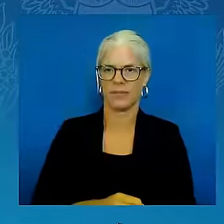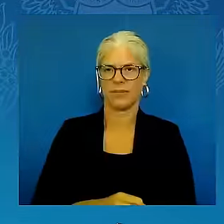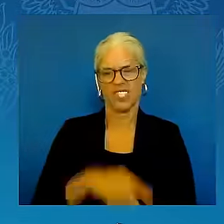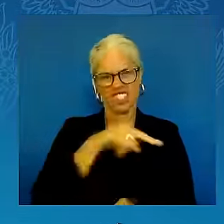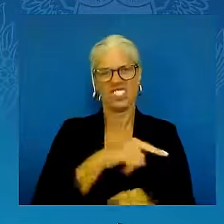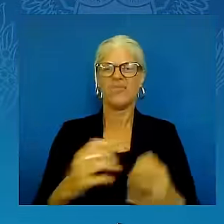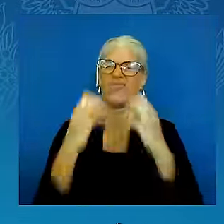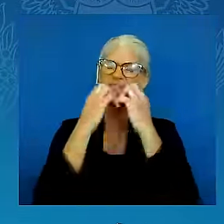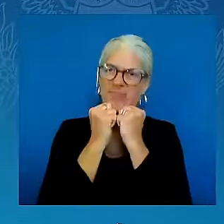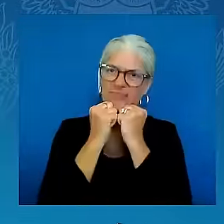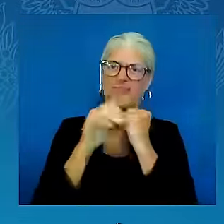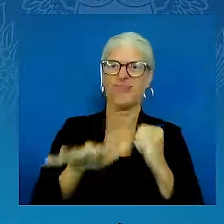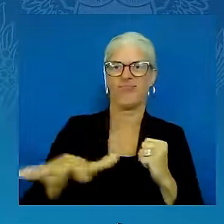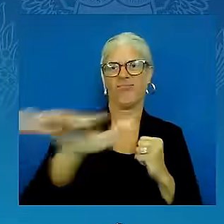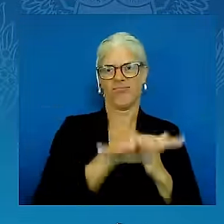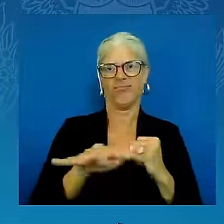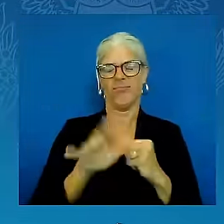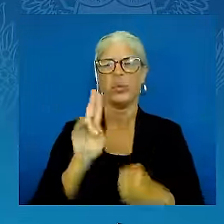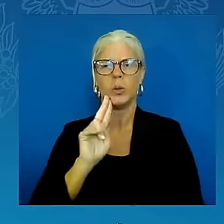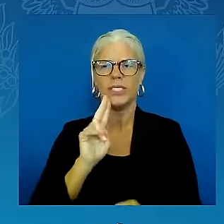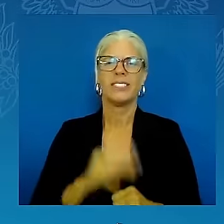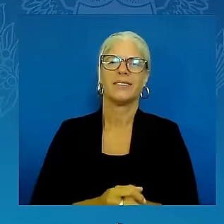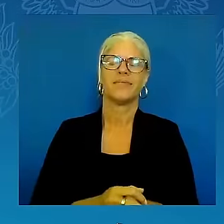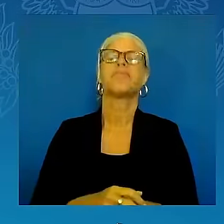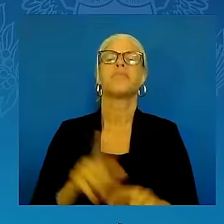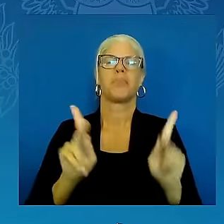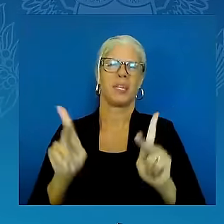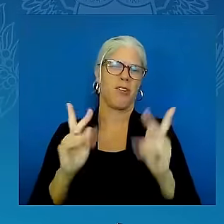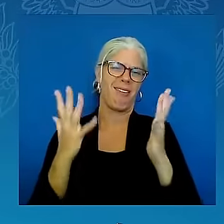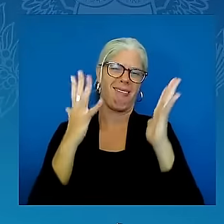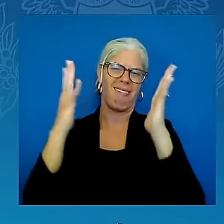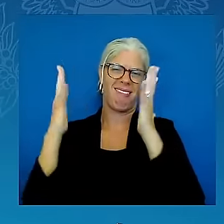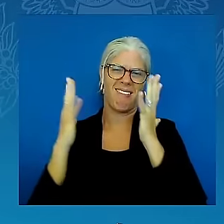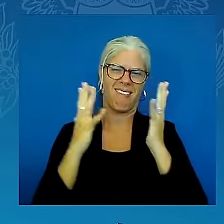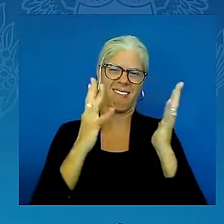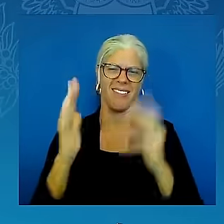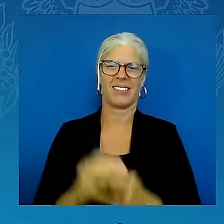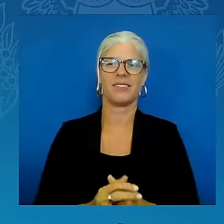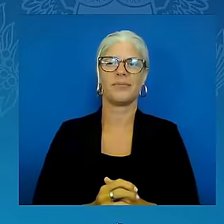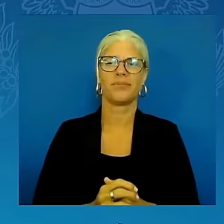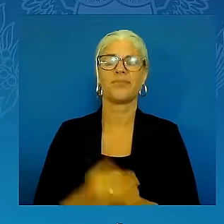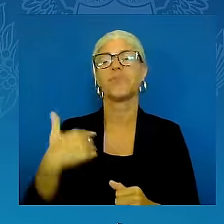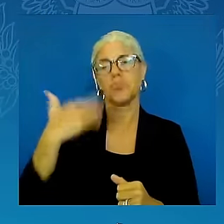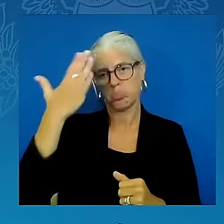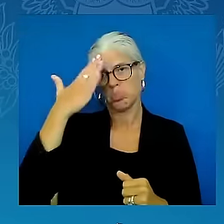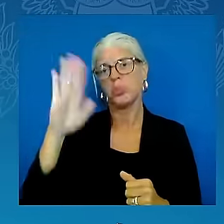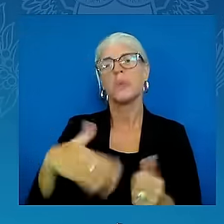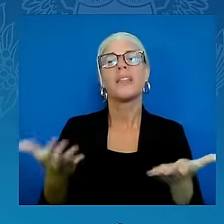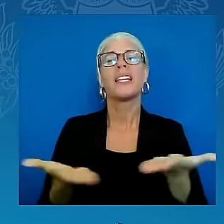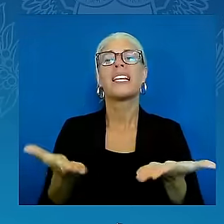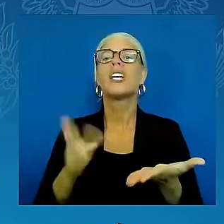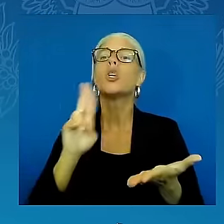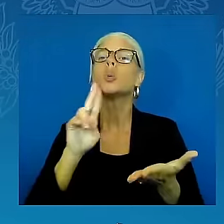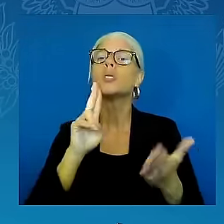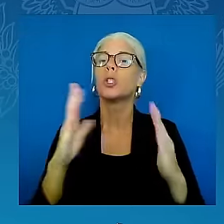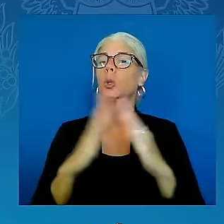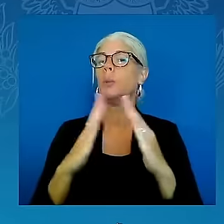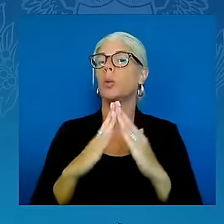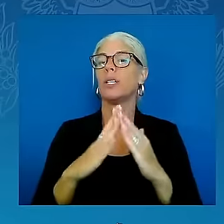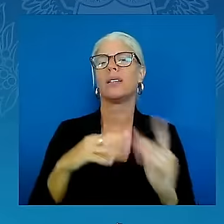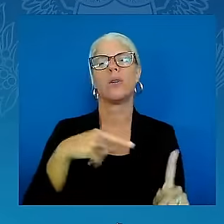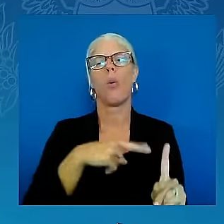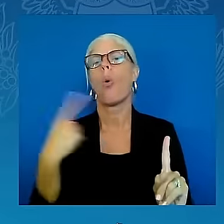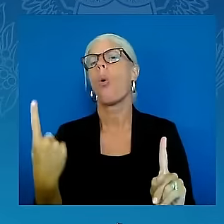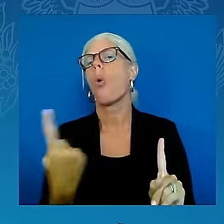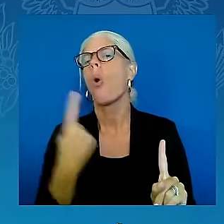In the community, she was ubiquitous and omnipresent. Whether it was the funerals and memorial services or